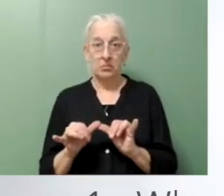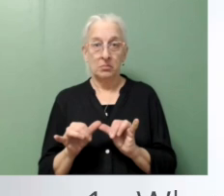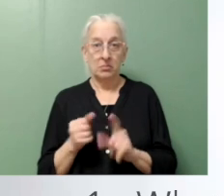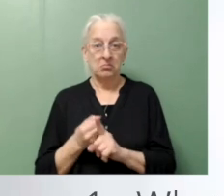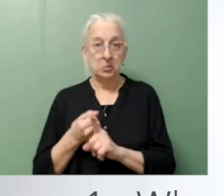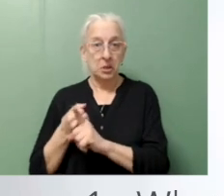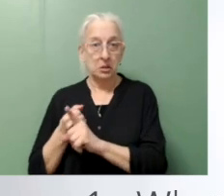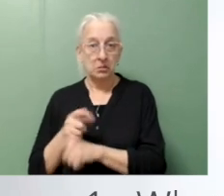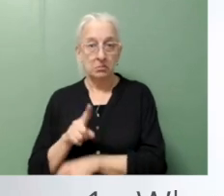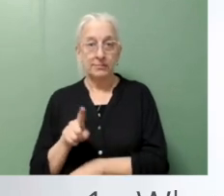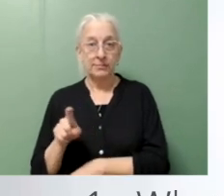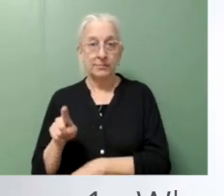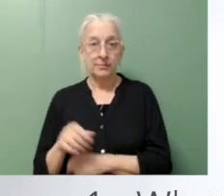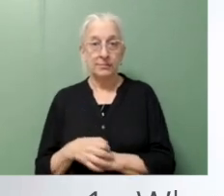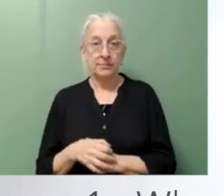captured.